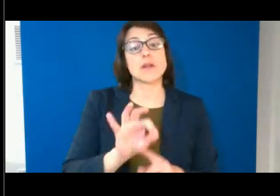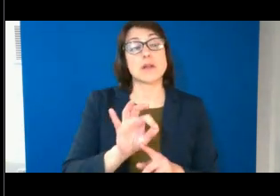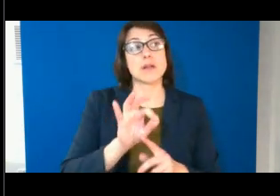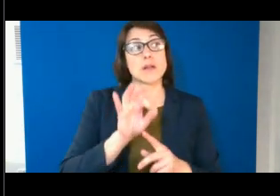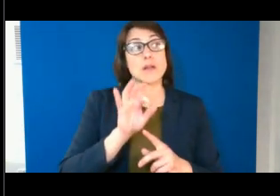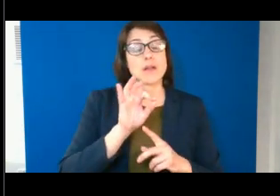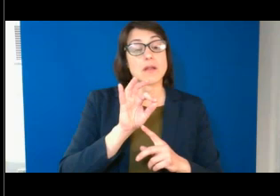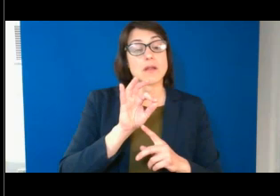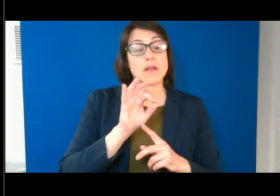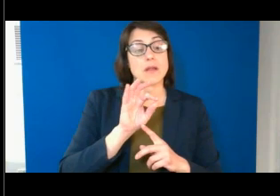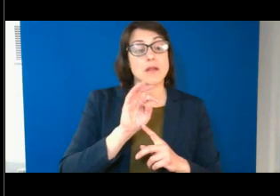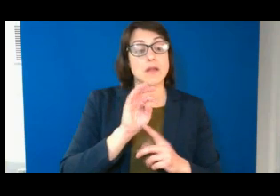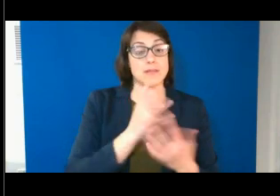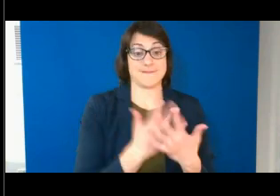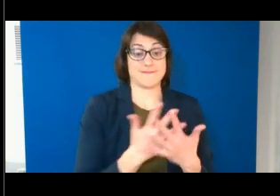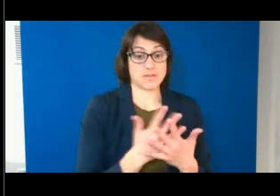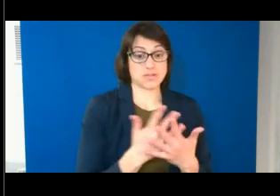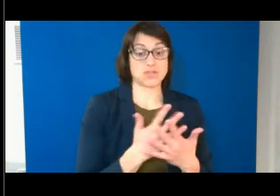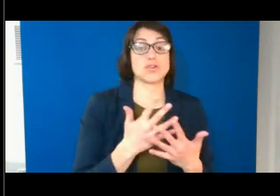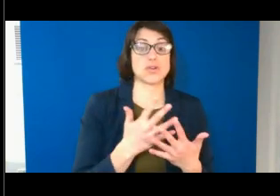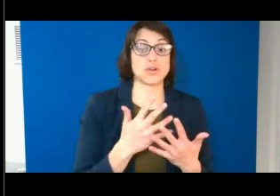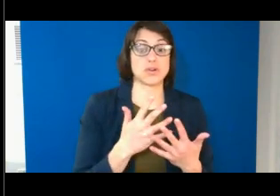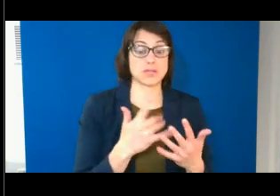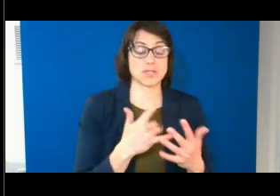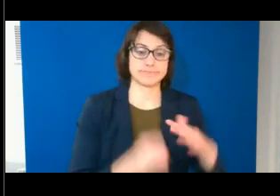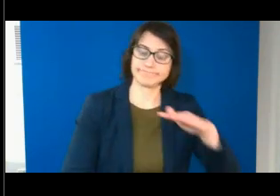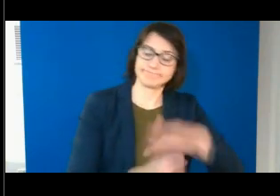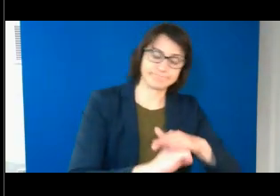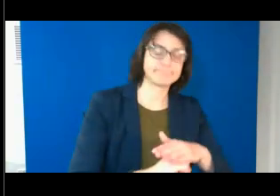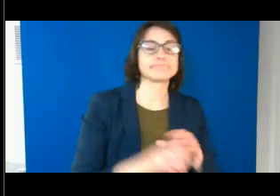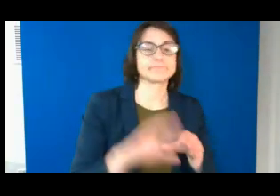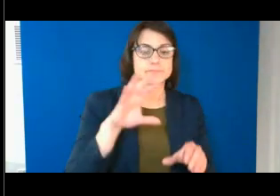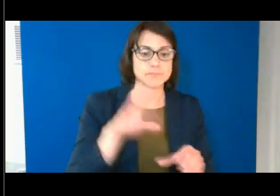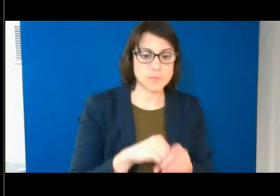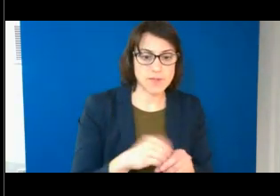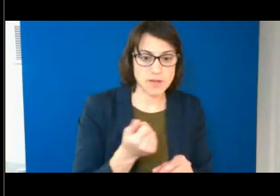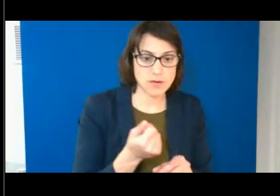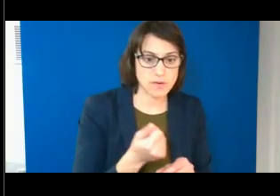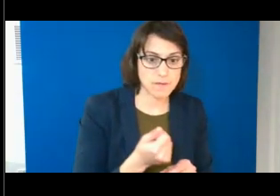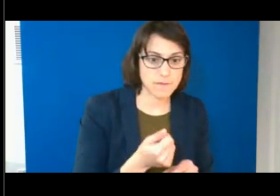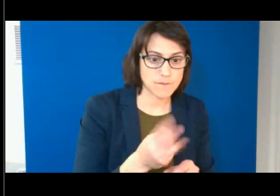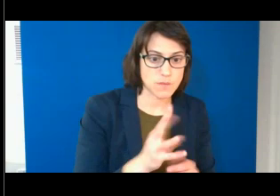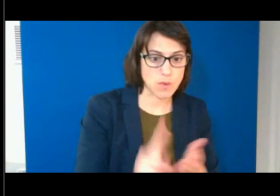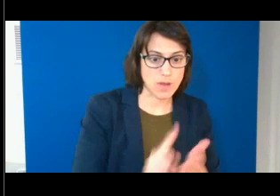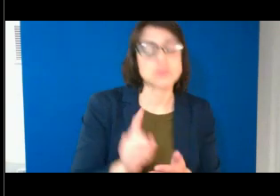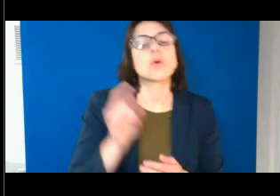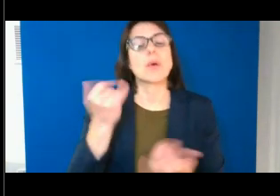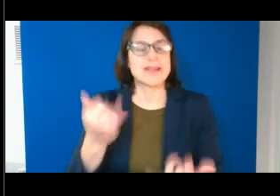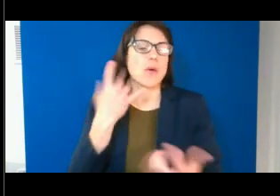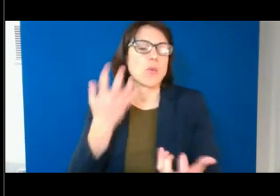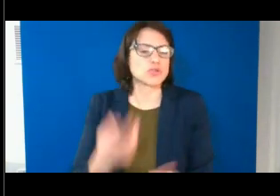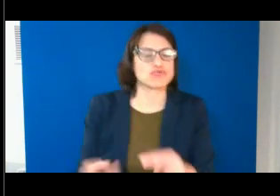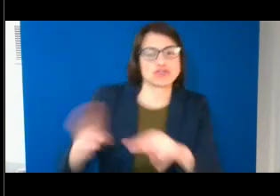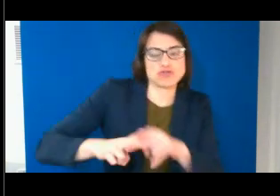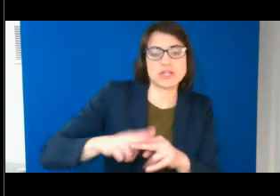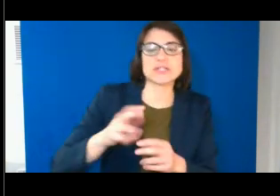much microplastic there was. So our new protocol is to increase the wash cycles to once every